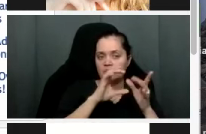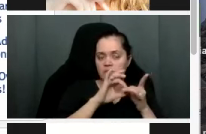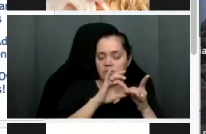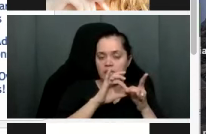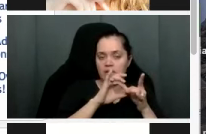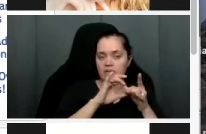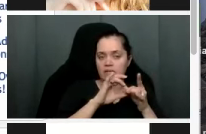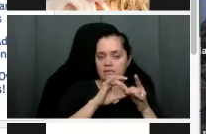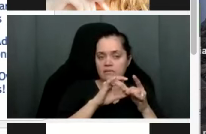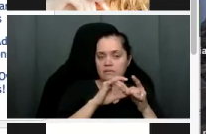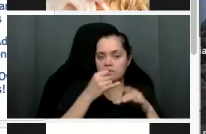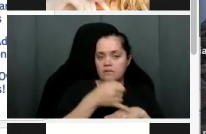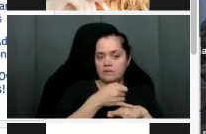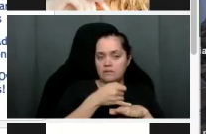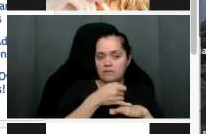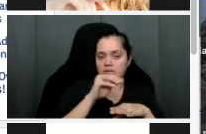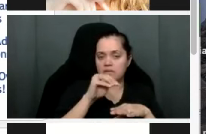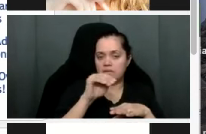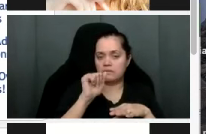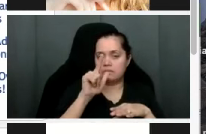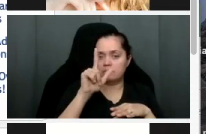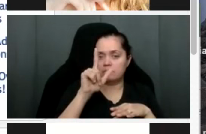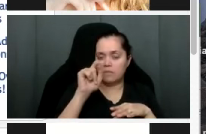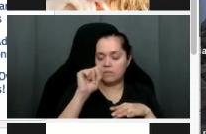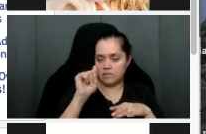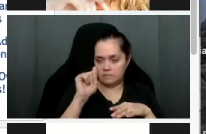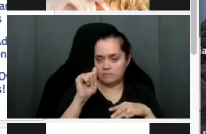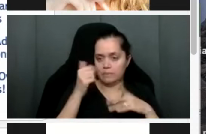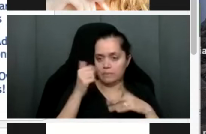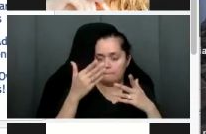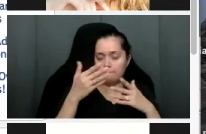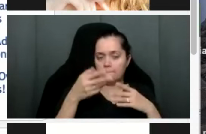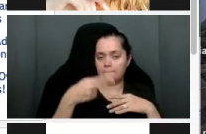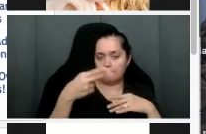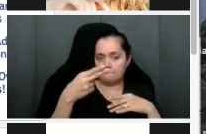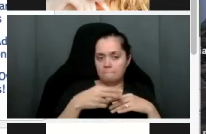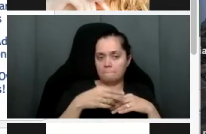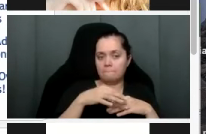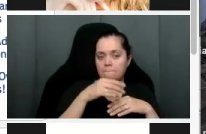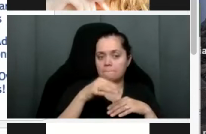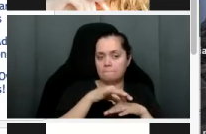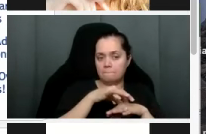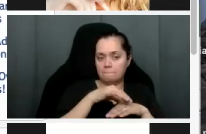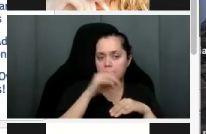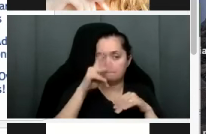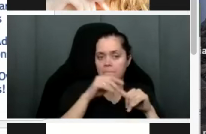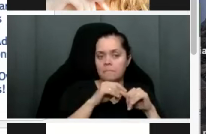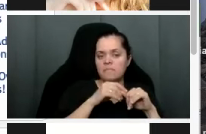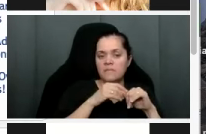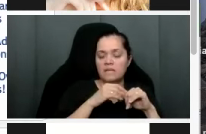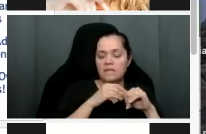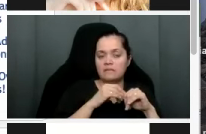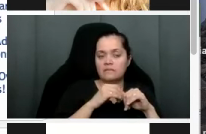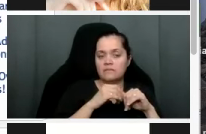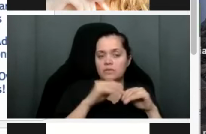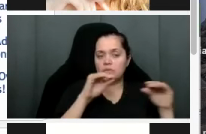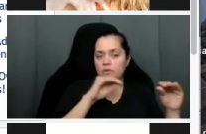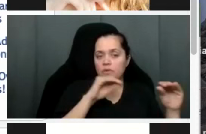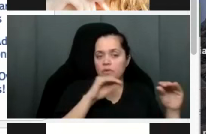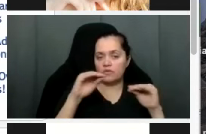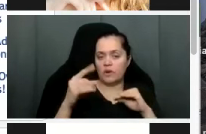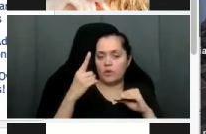the island of Malta. So historical geography. All right, so we can move around